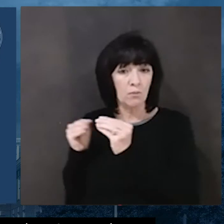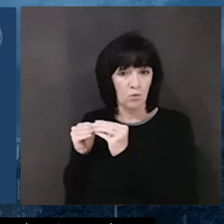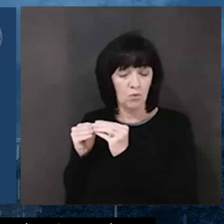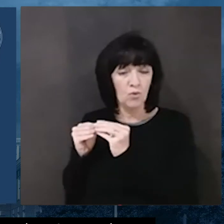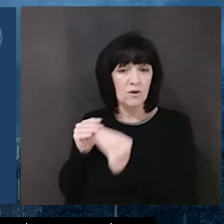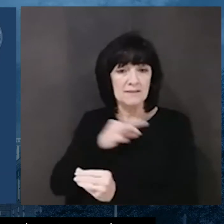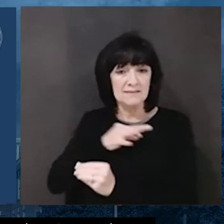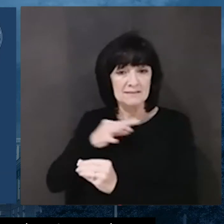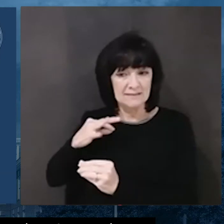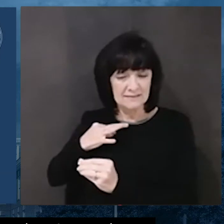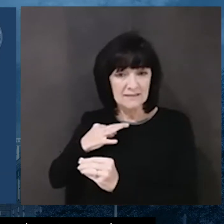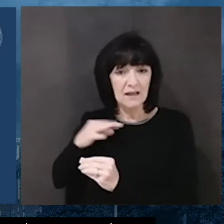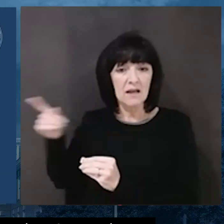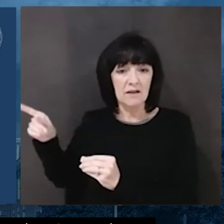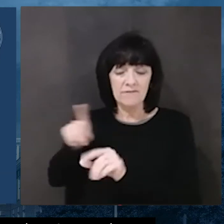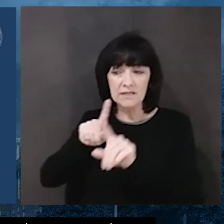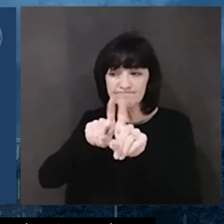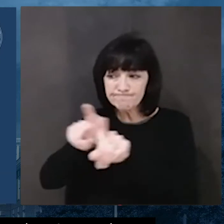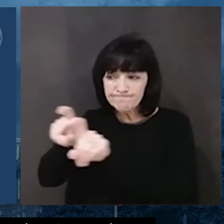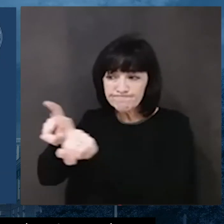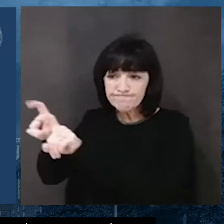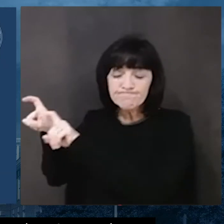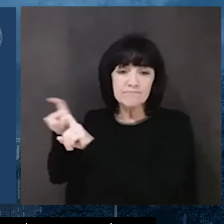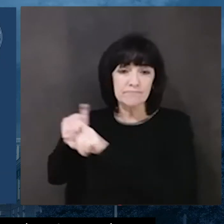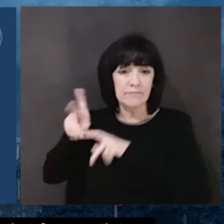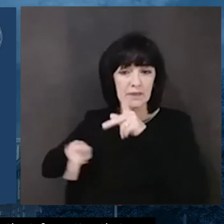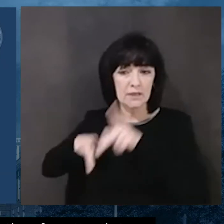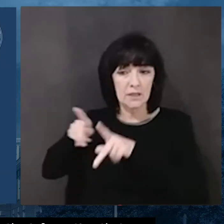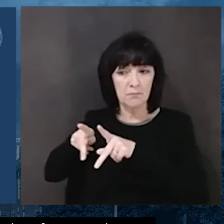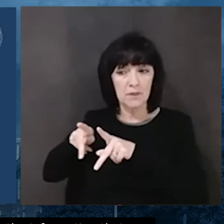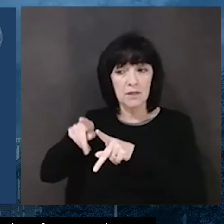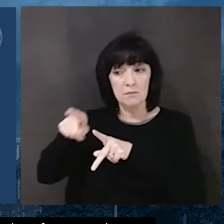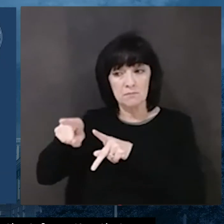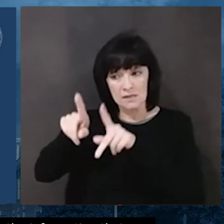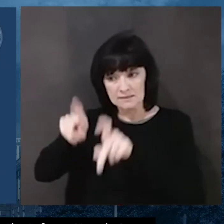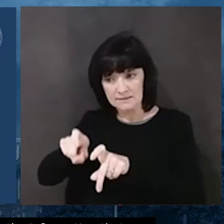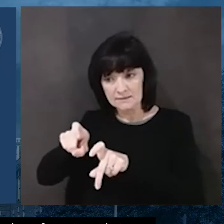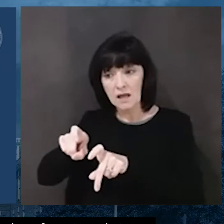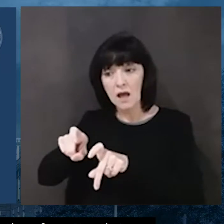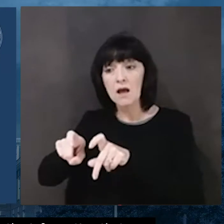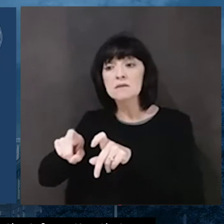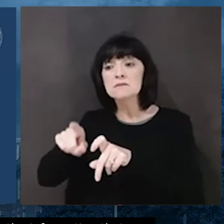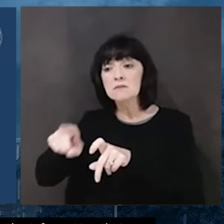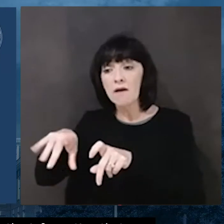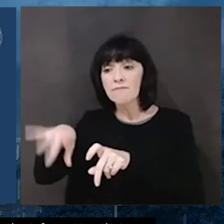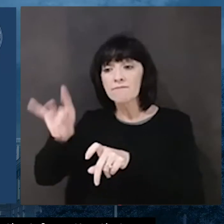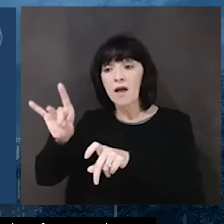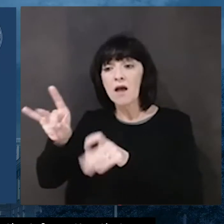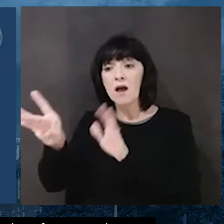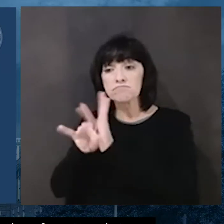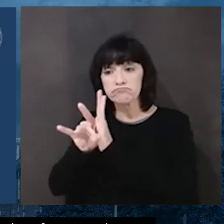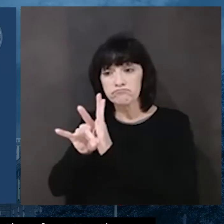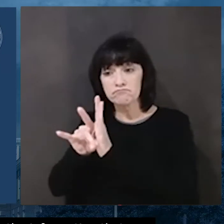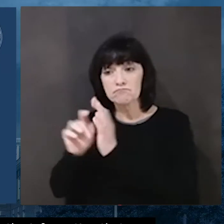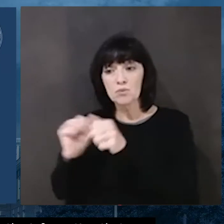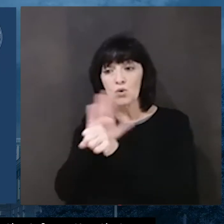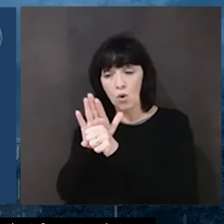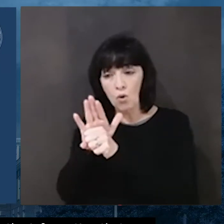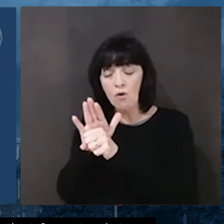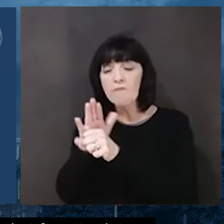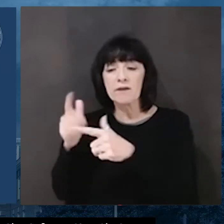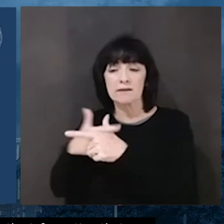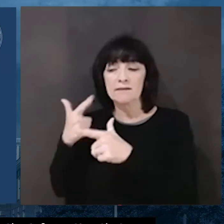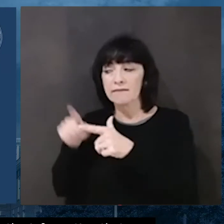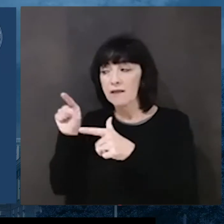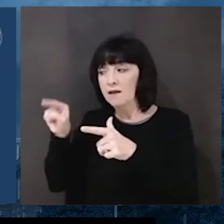information that we glean from that to inform targeted mitigation efforts. We do not have at the